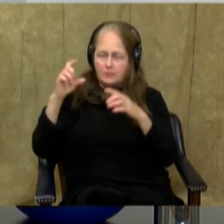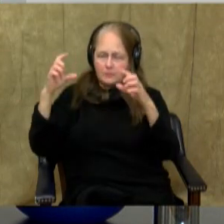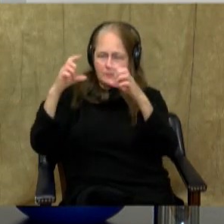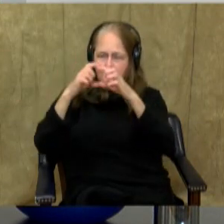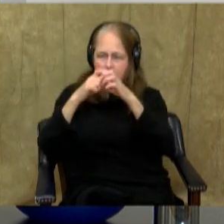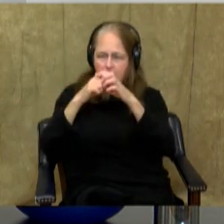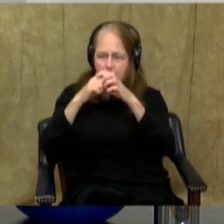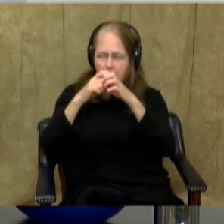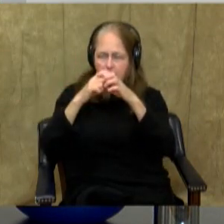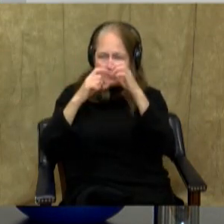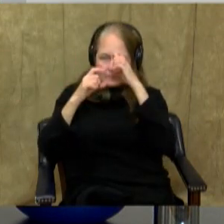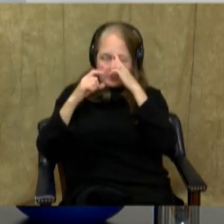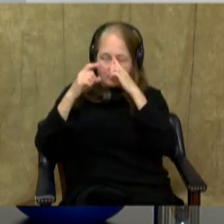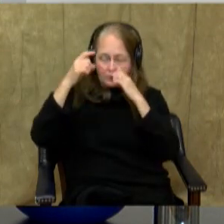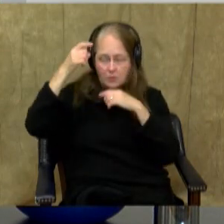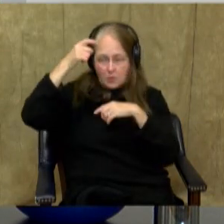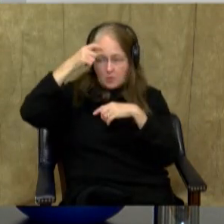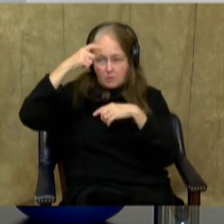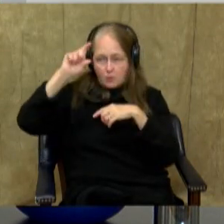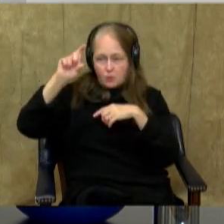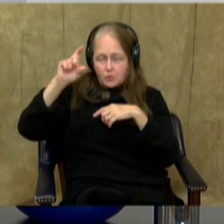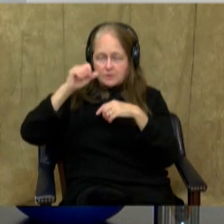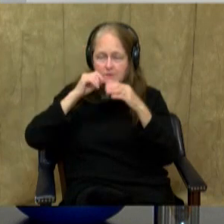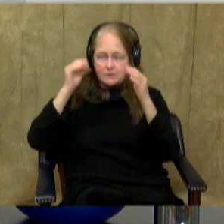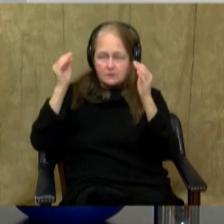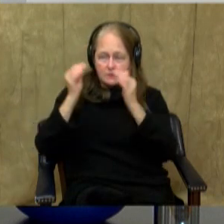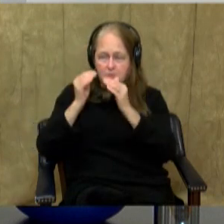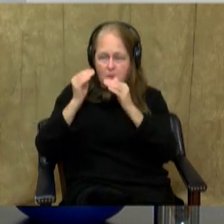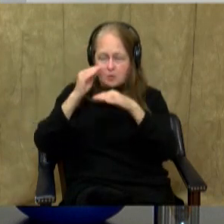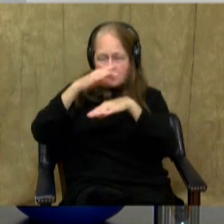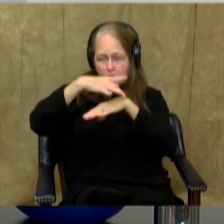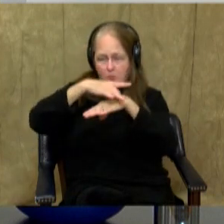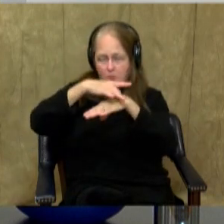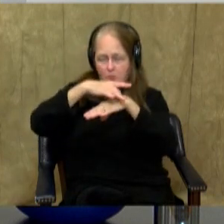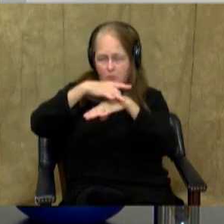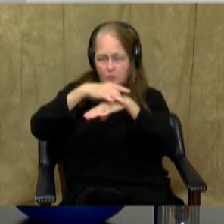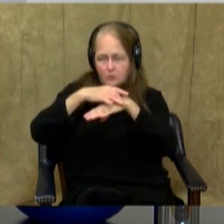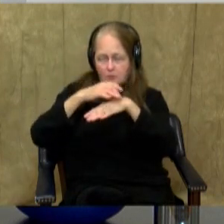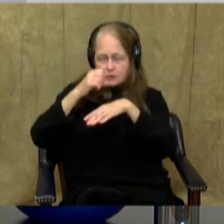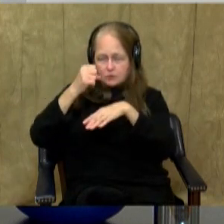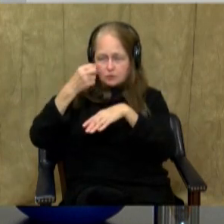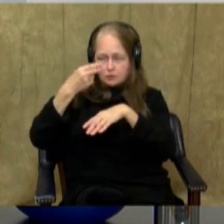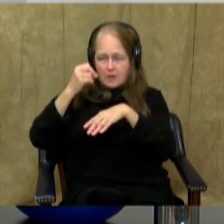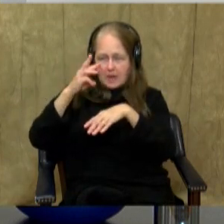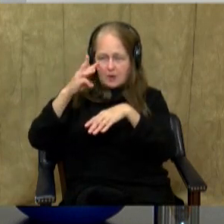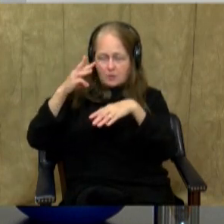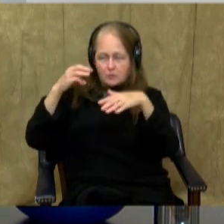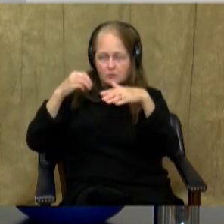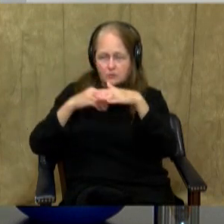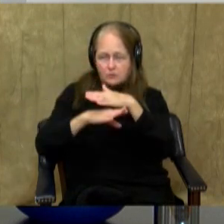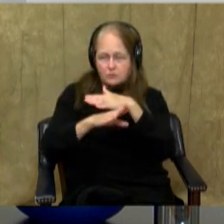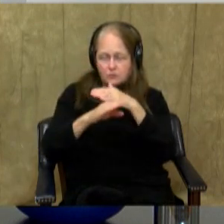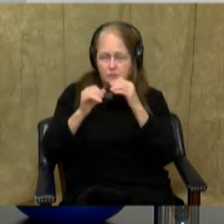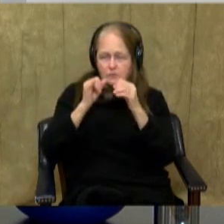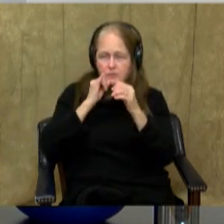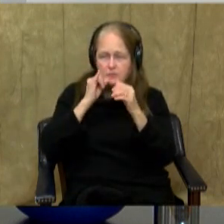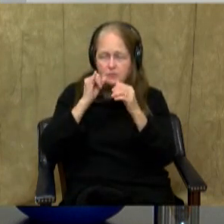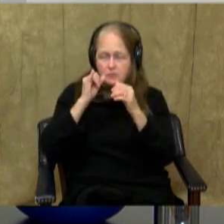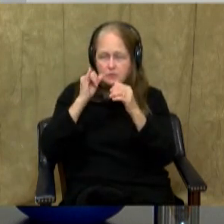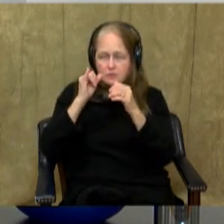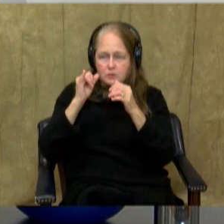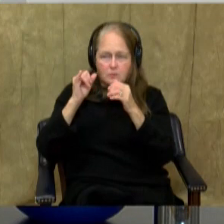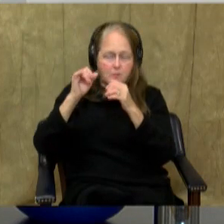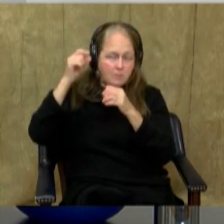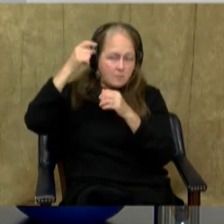because the moon is smaller than the Earth. So its shadow is smaller. So that shadow